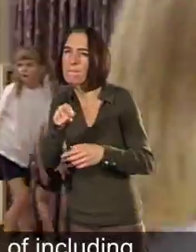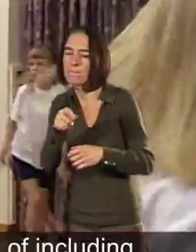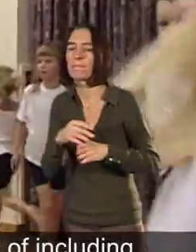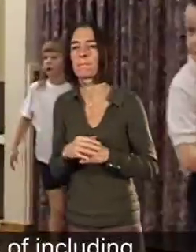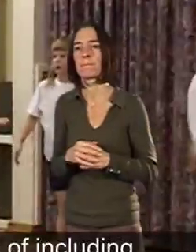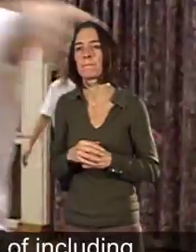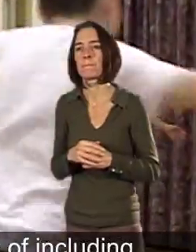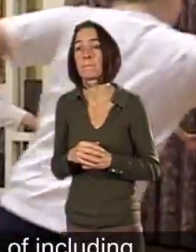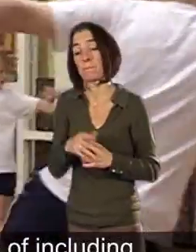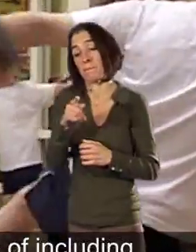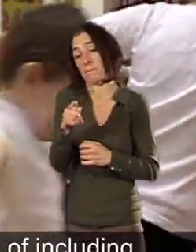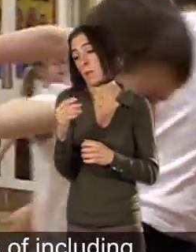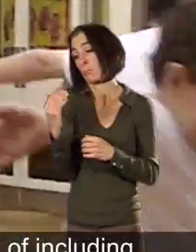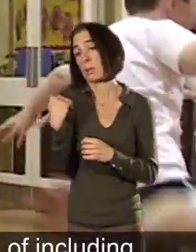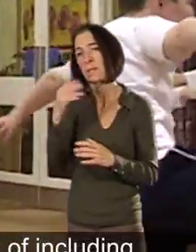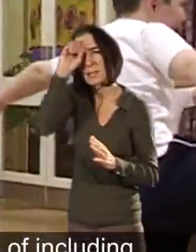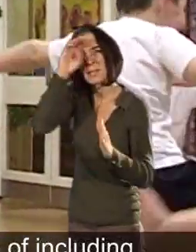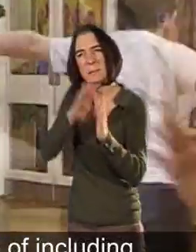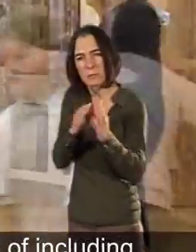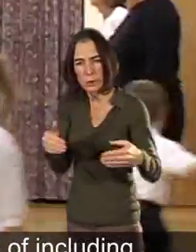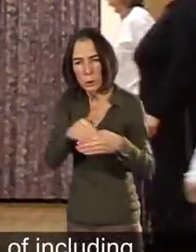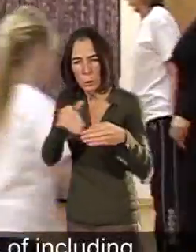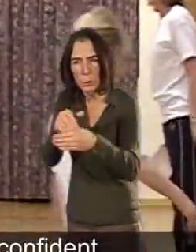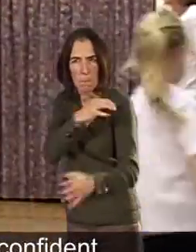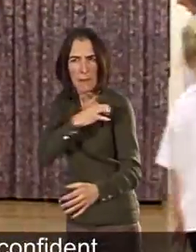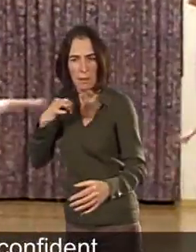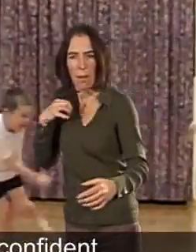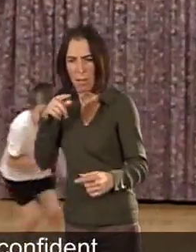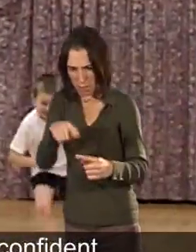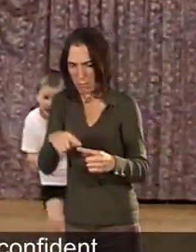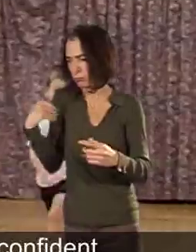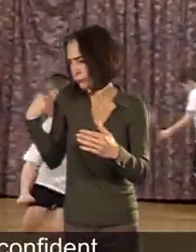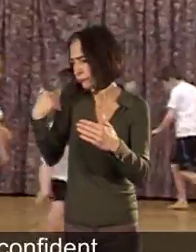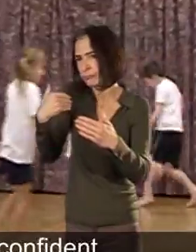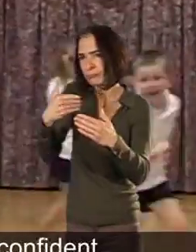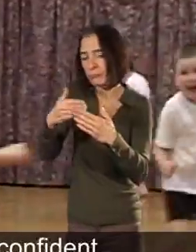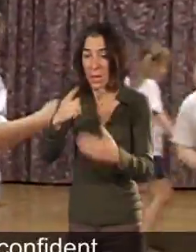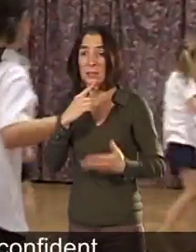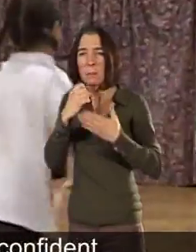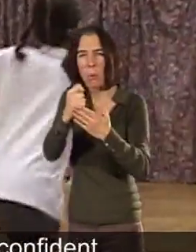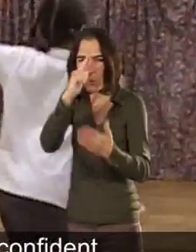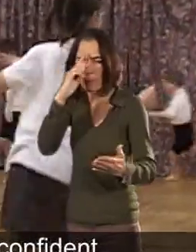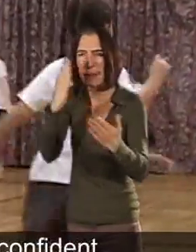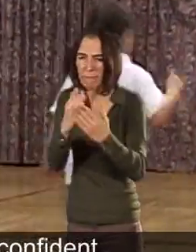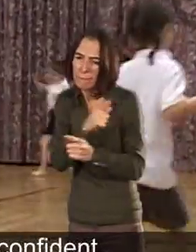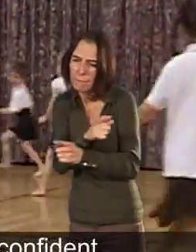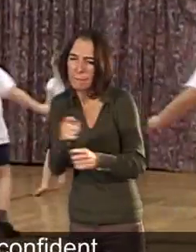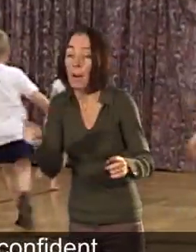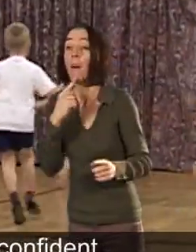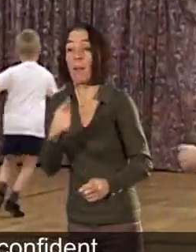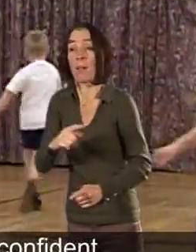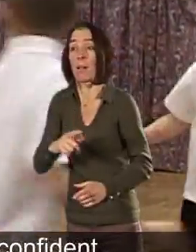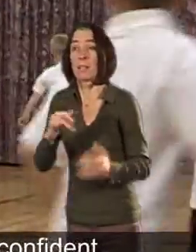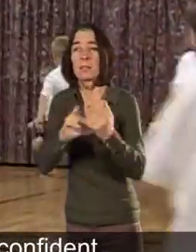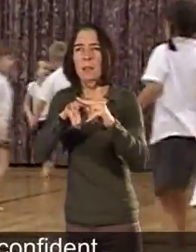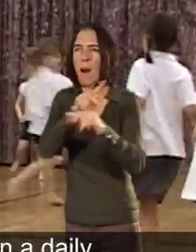Bridget's, previous experience of including pupils with medical needs and a supportive ethos now means that all staff feel confident to volunteer for medical